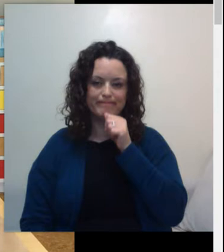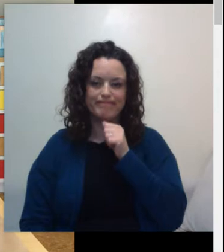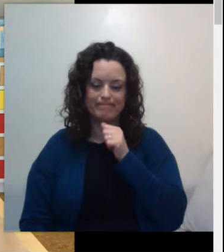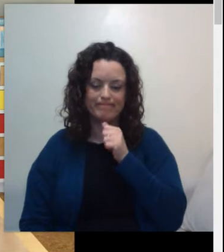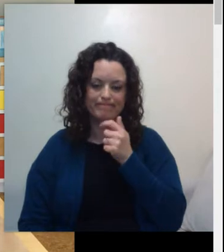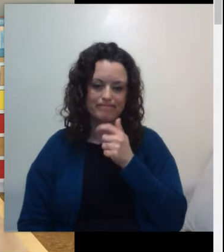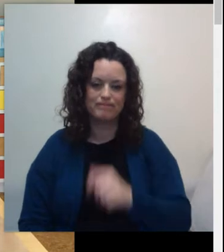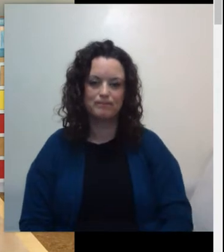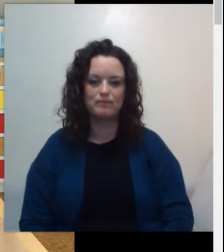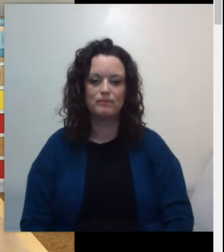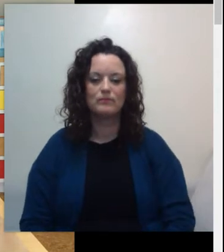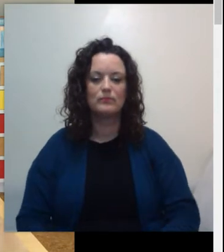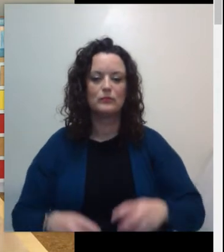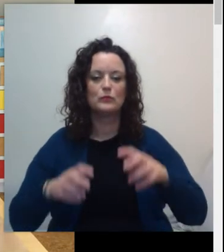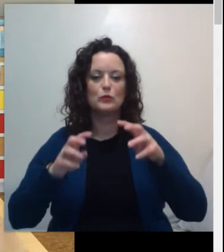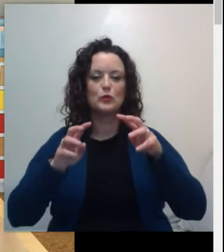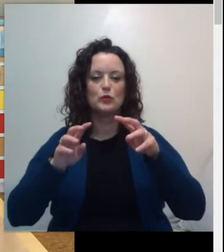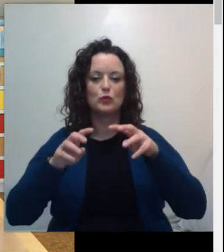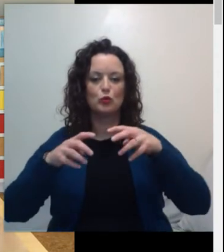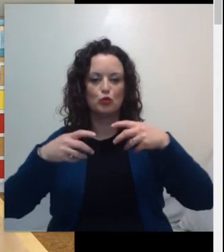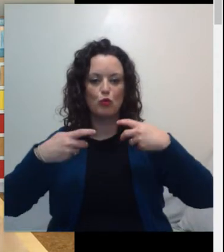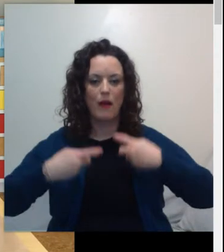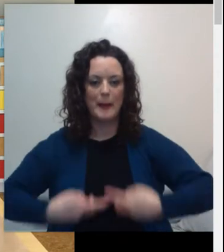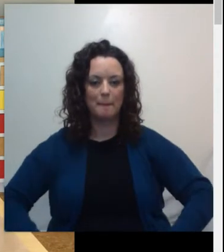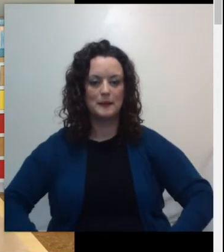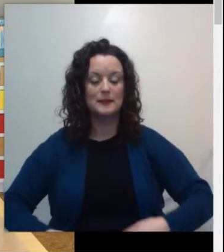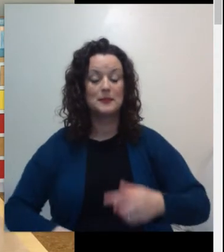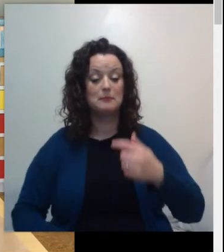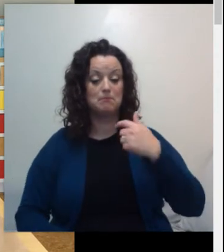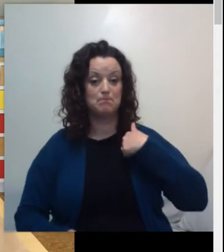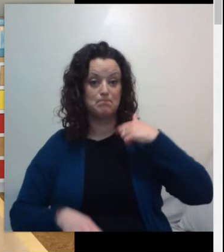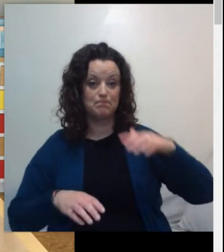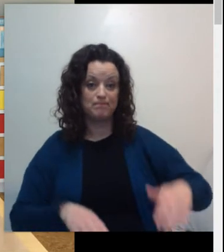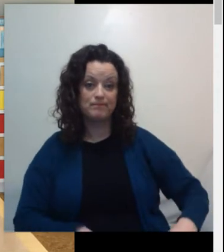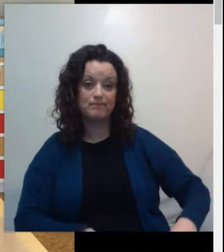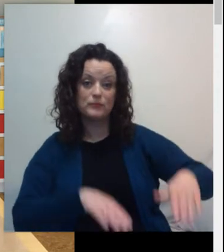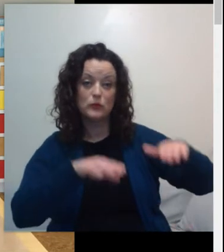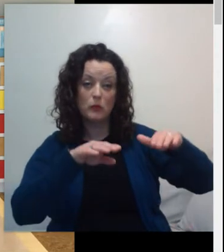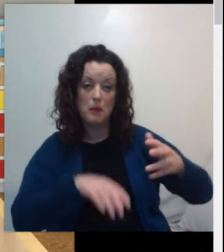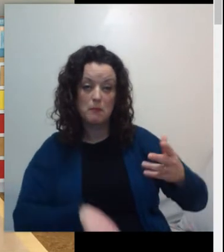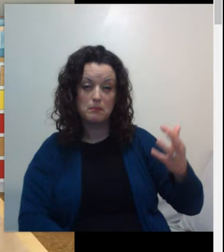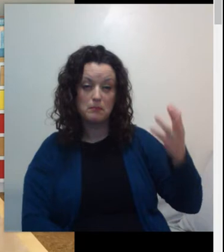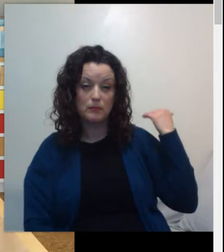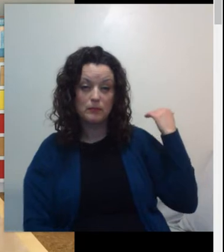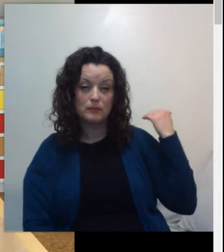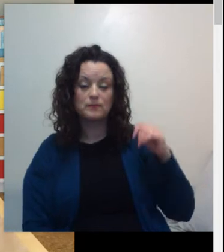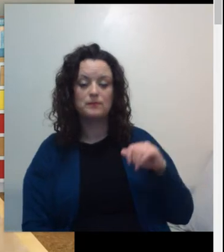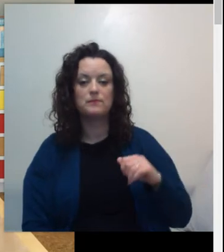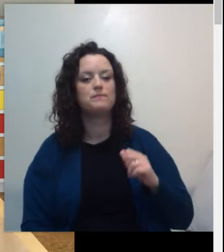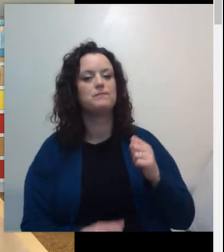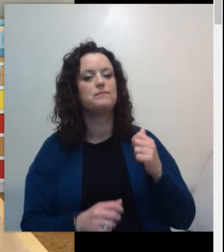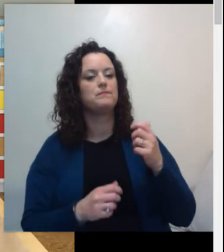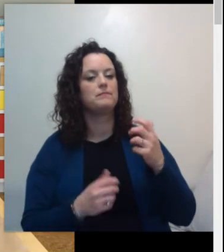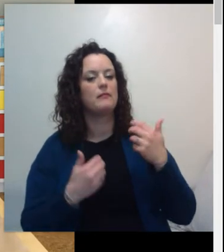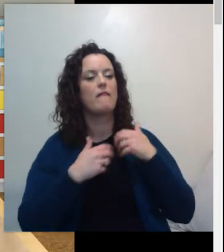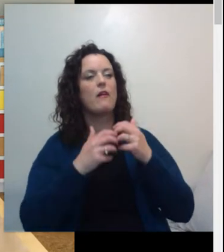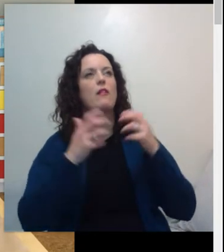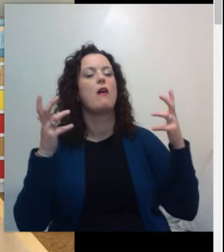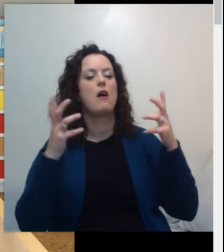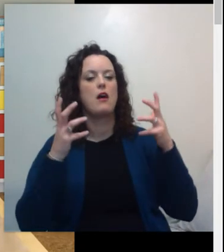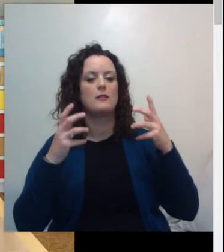striped pants. When I was a kid, I had to wear a lot of striped